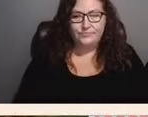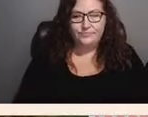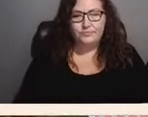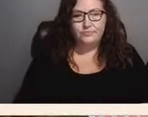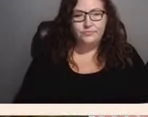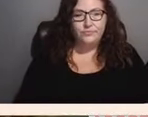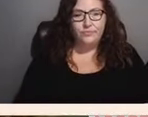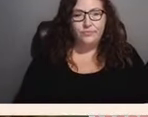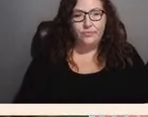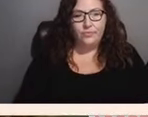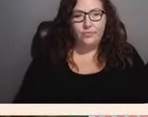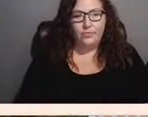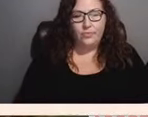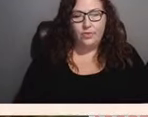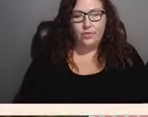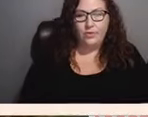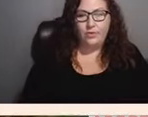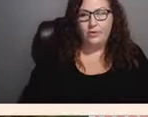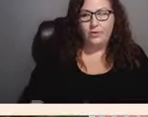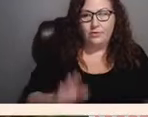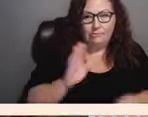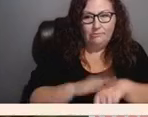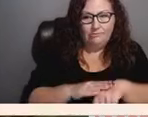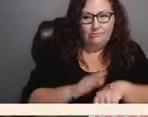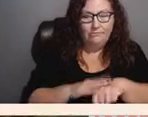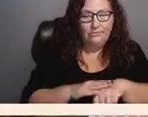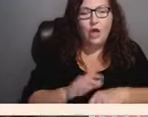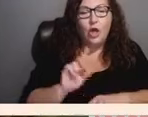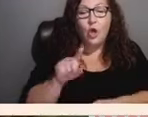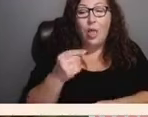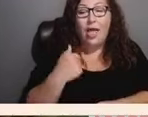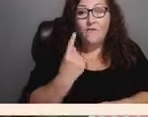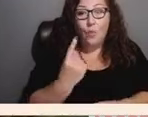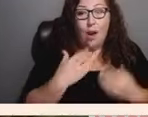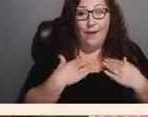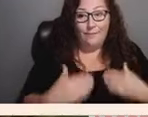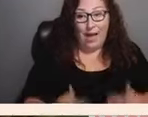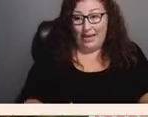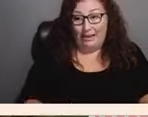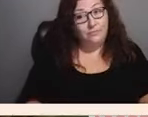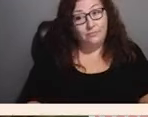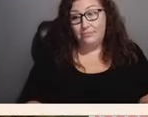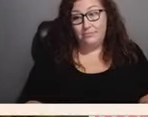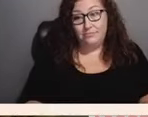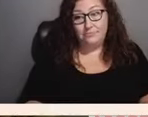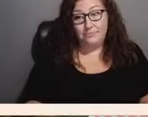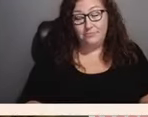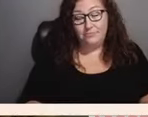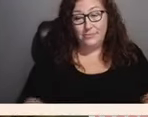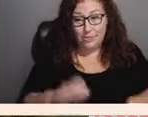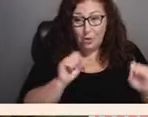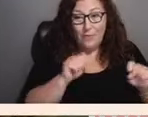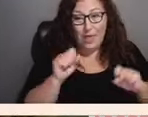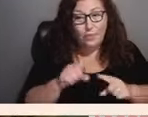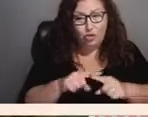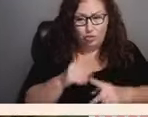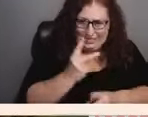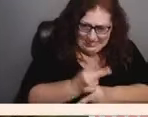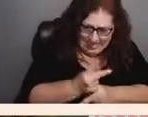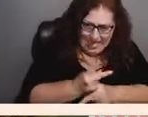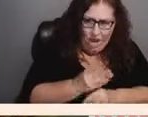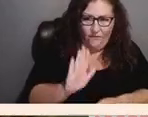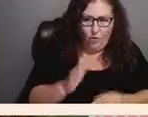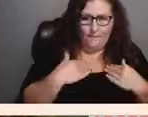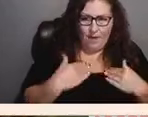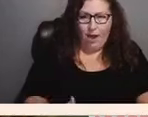Spoiler alert, you only got one body. So be able to take care of that body